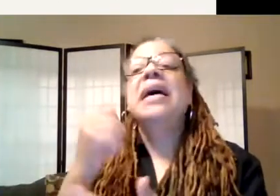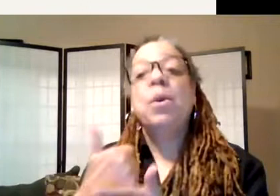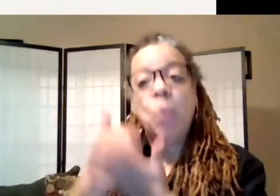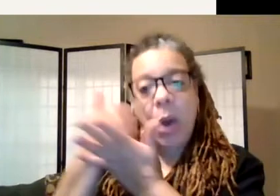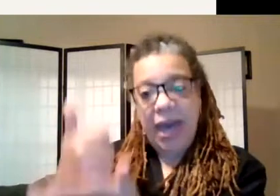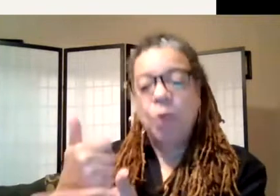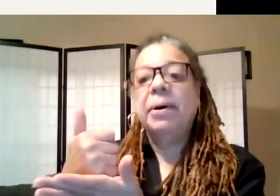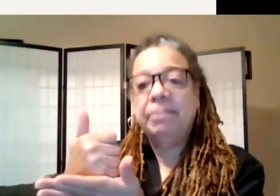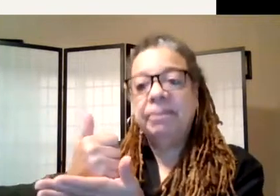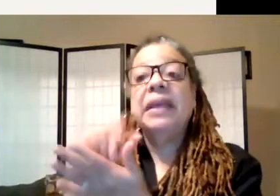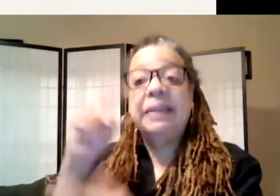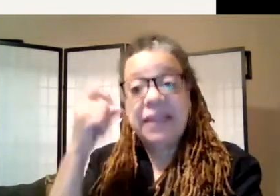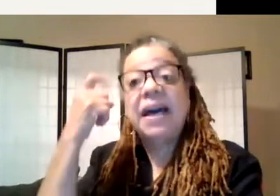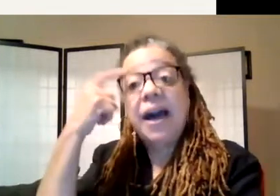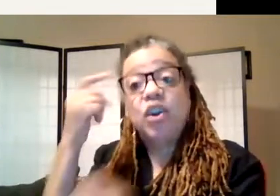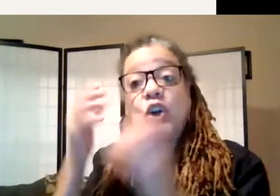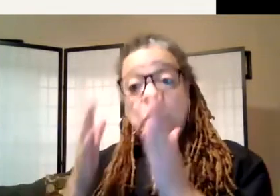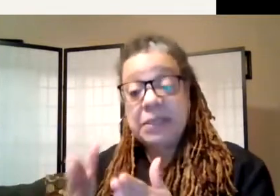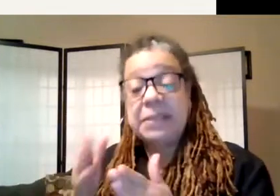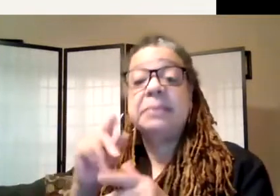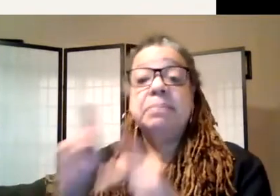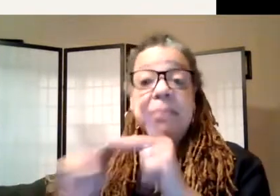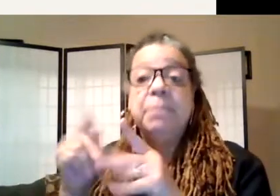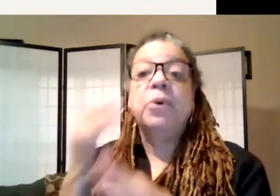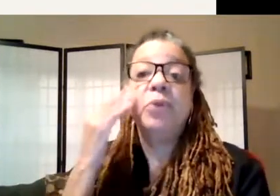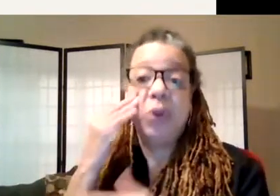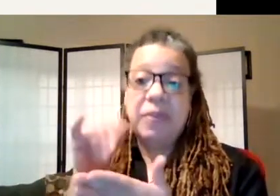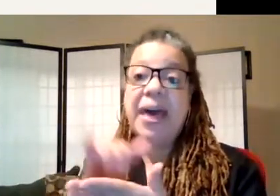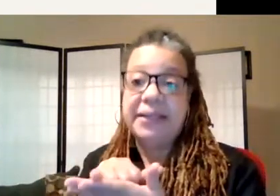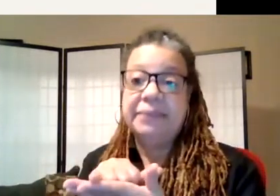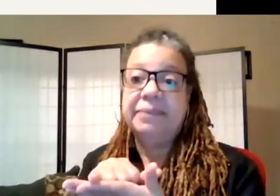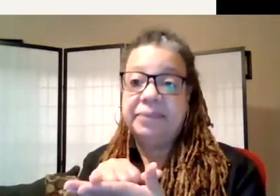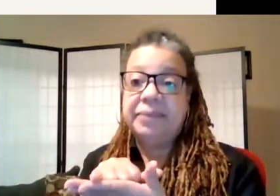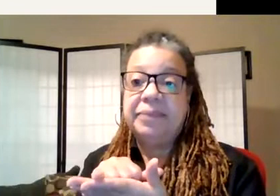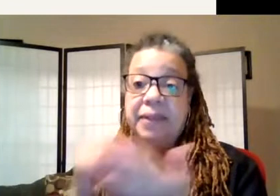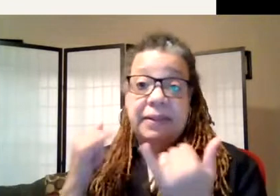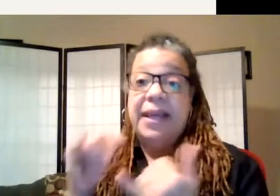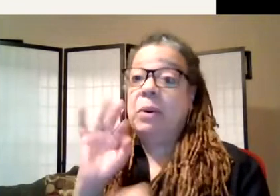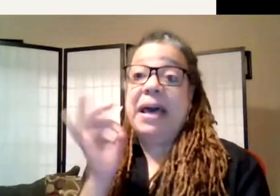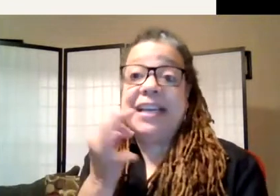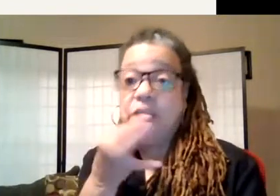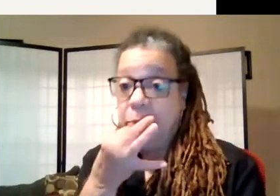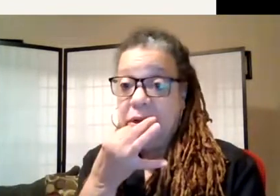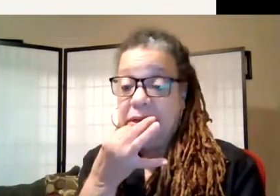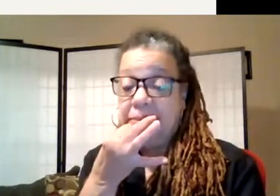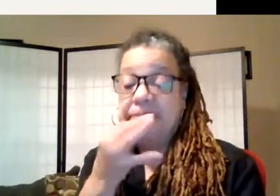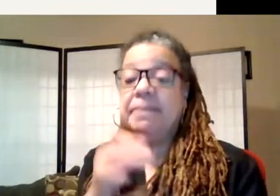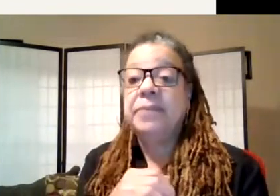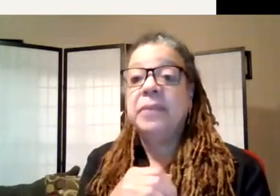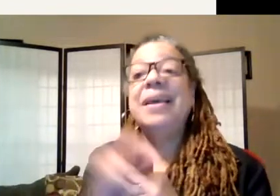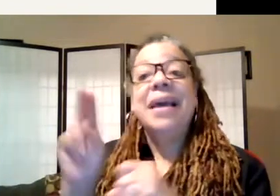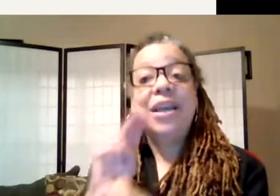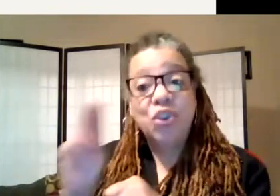the governor's actual climate folks and power sustaining folks that are his experts as well. It uses a